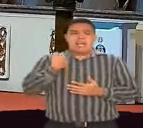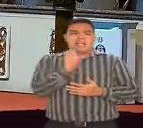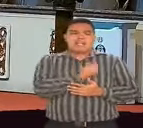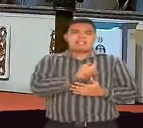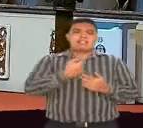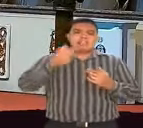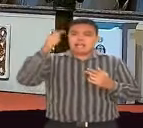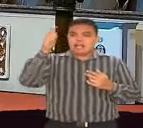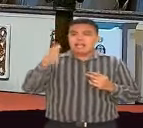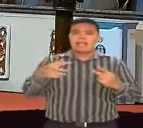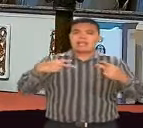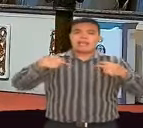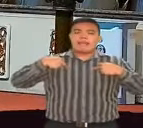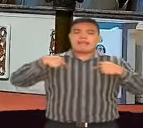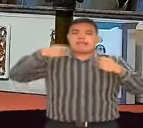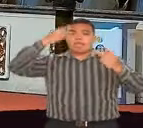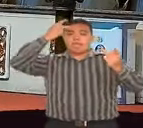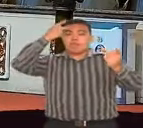nato.